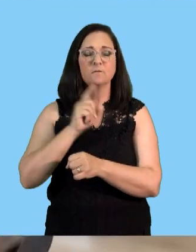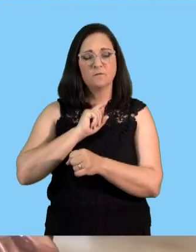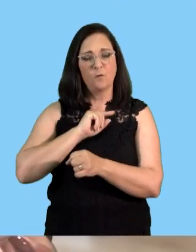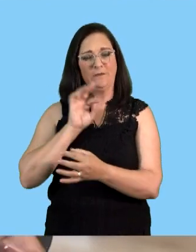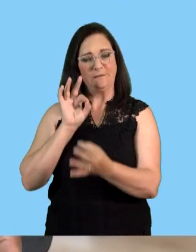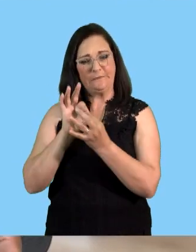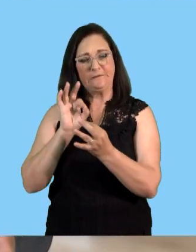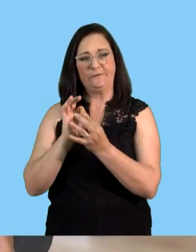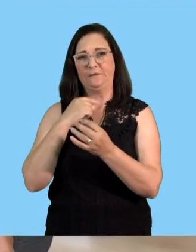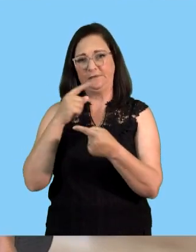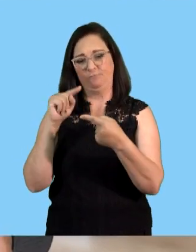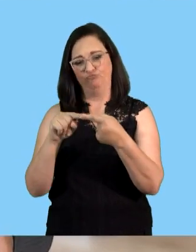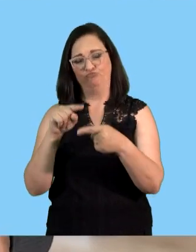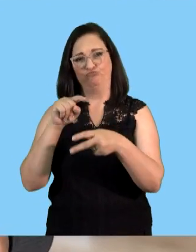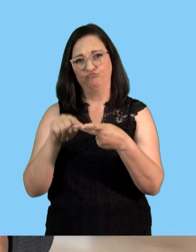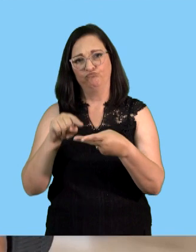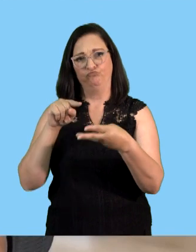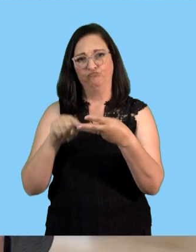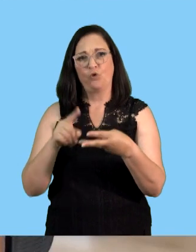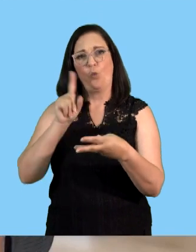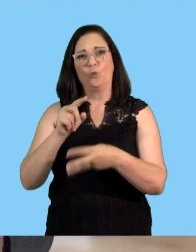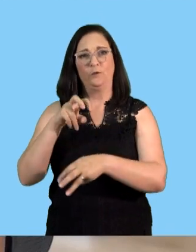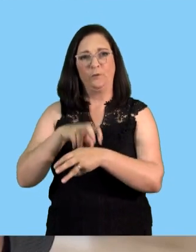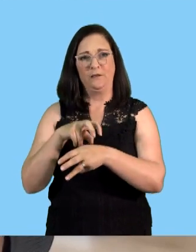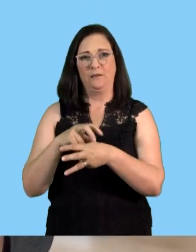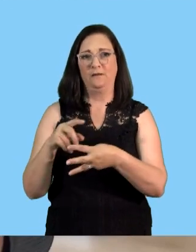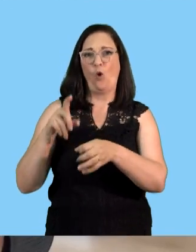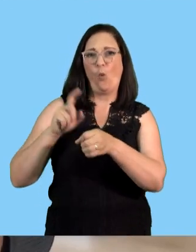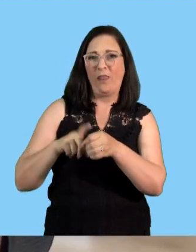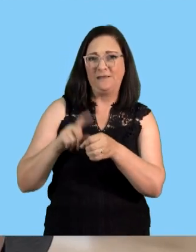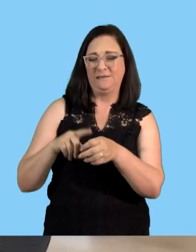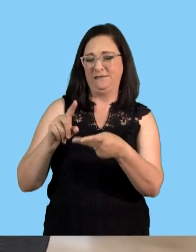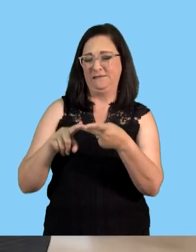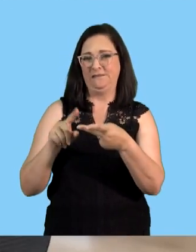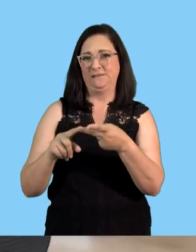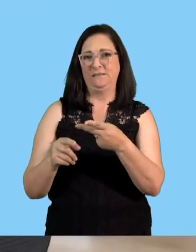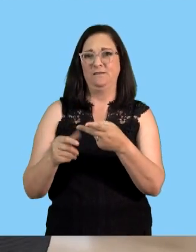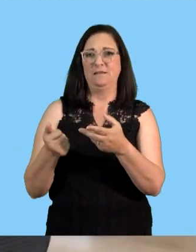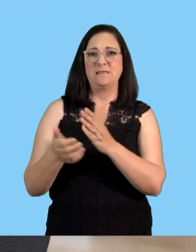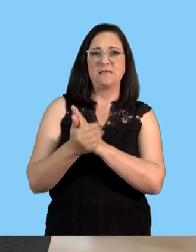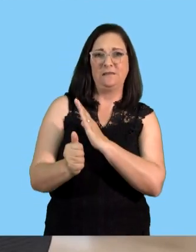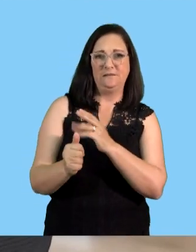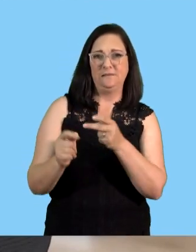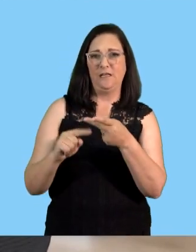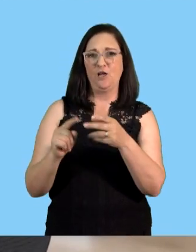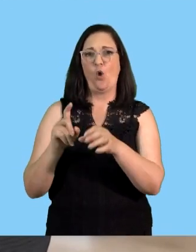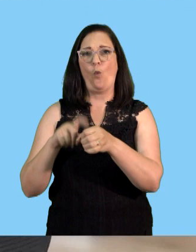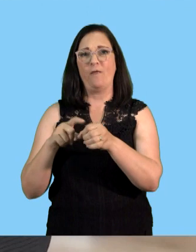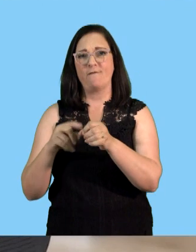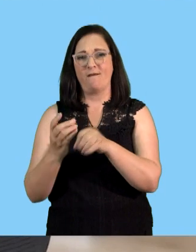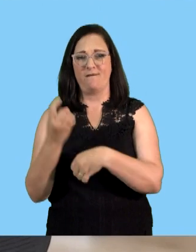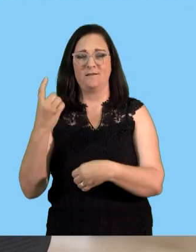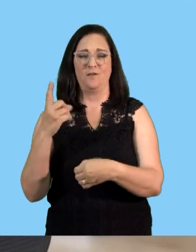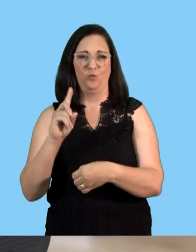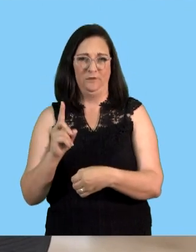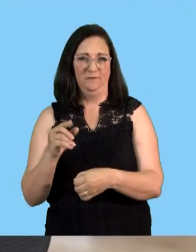job specification, because we are stating exactly what we need, the qualities, the qualifications, and the skills that are needed in order for this person